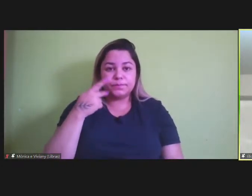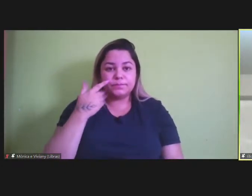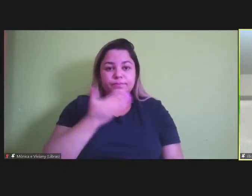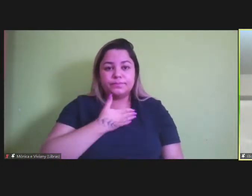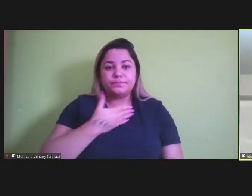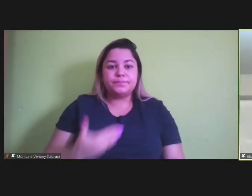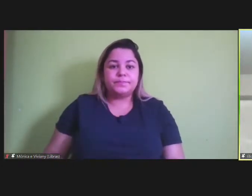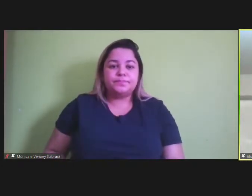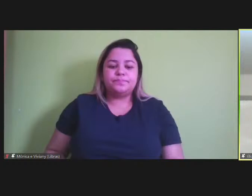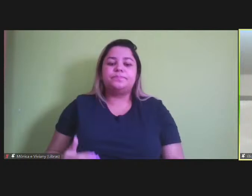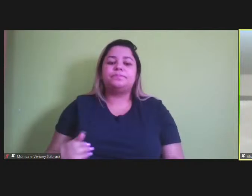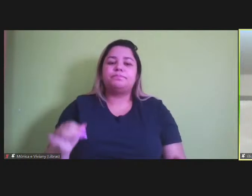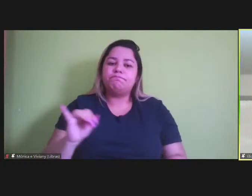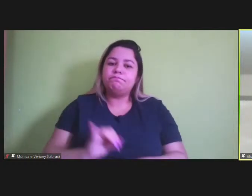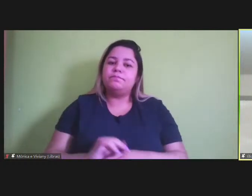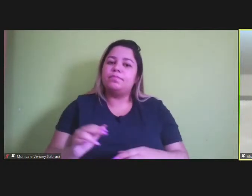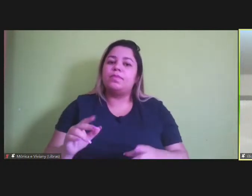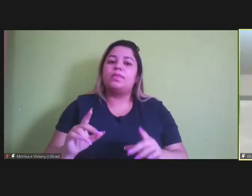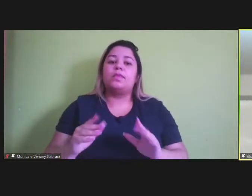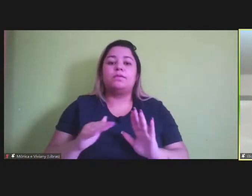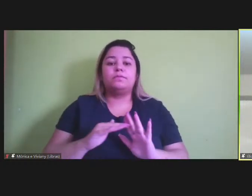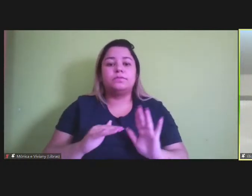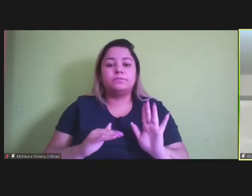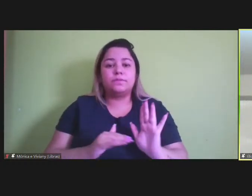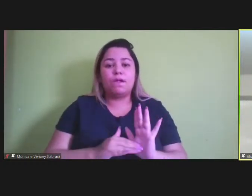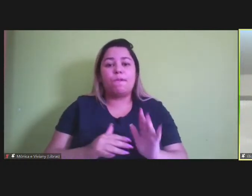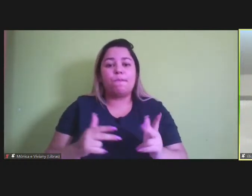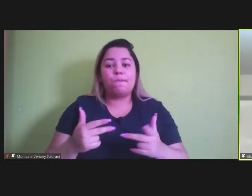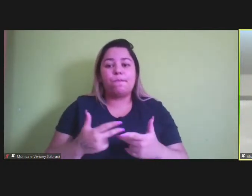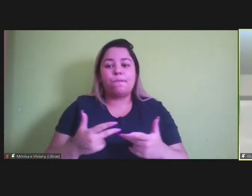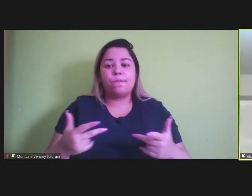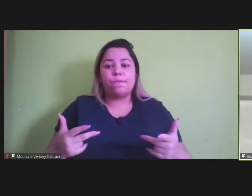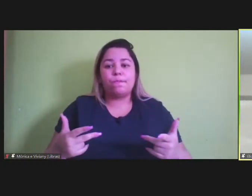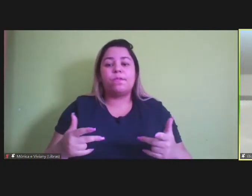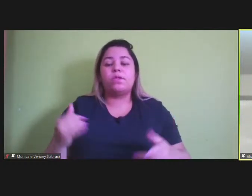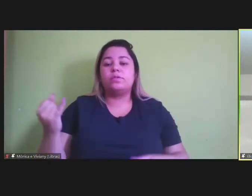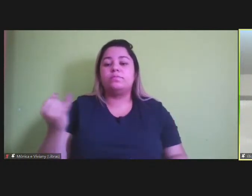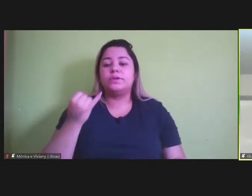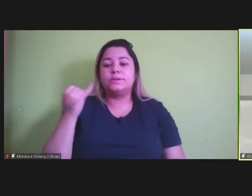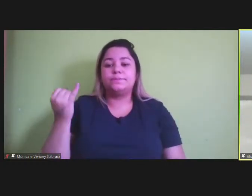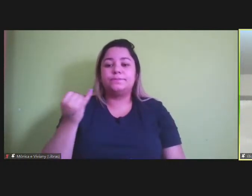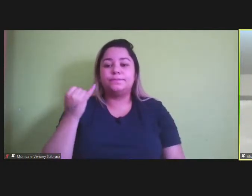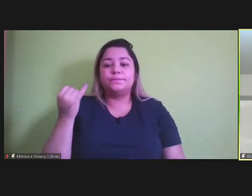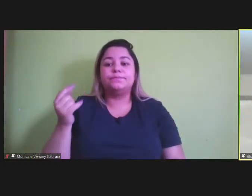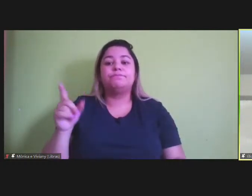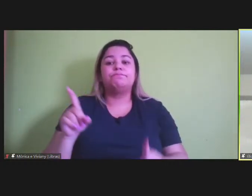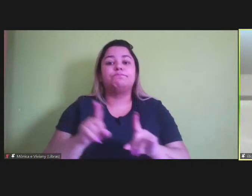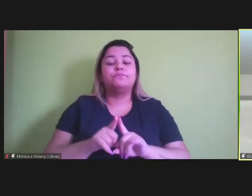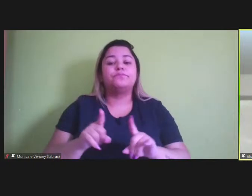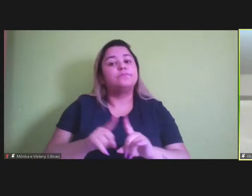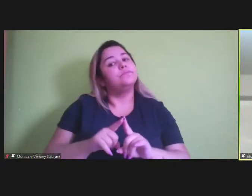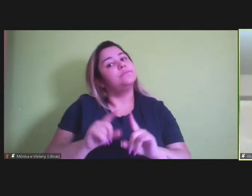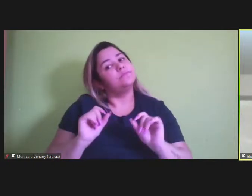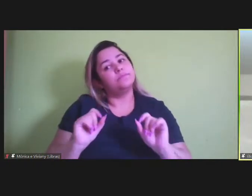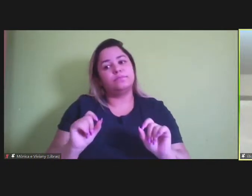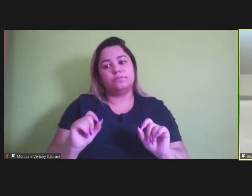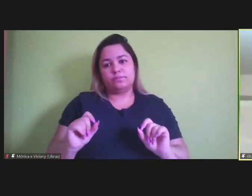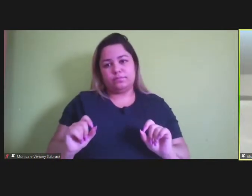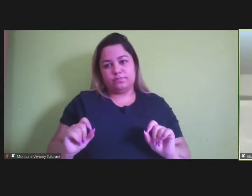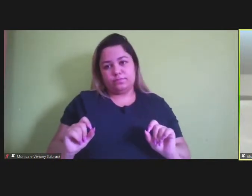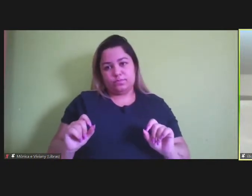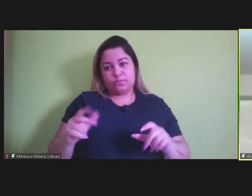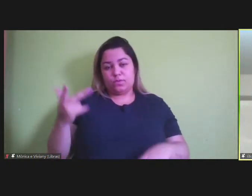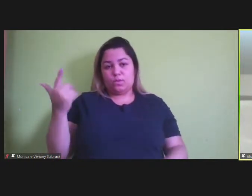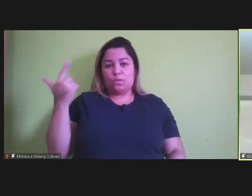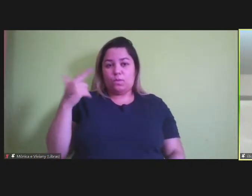public policy that put this in the center of the issue. I'm going to say here about two important participations that the Federal